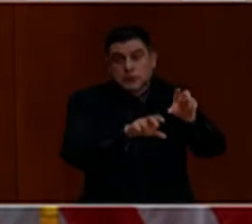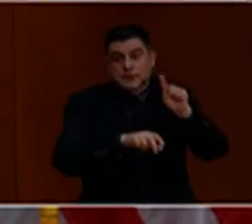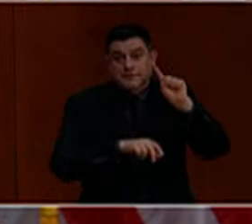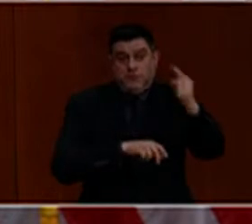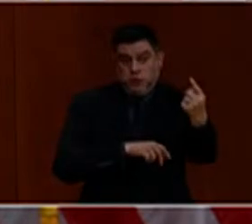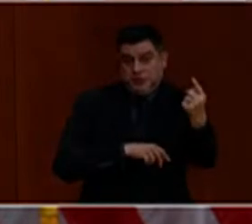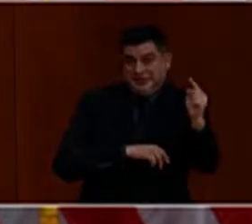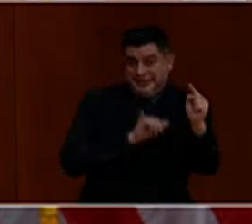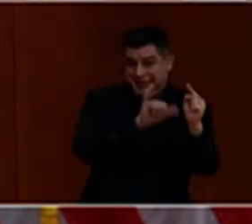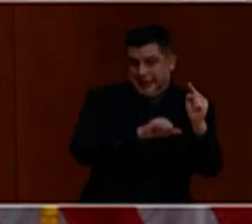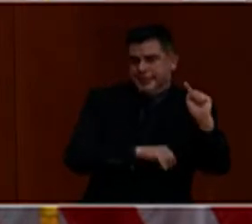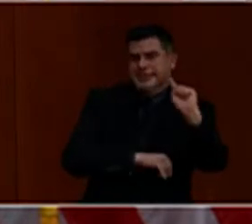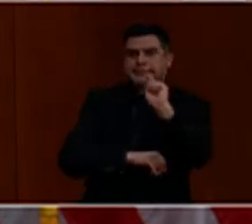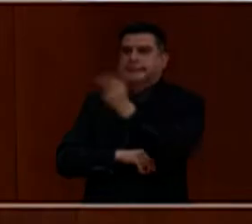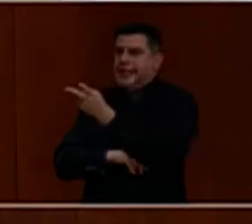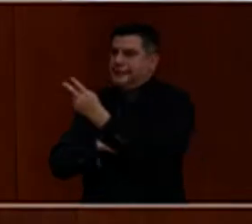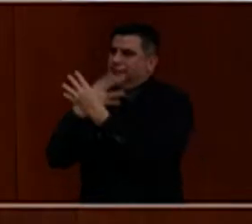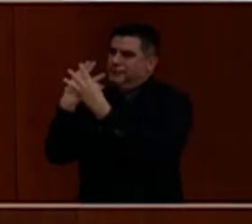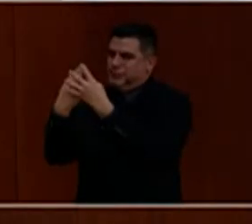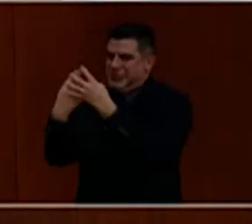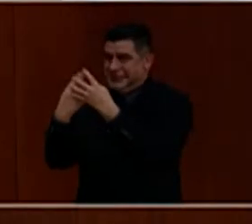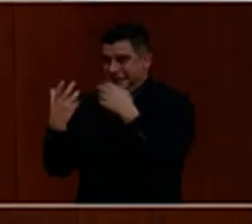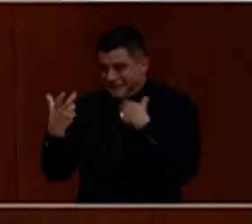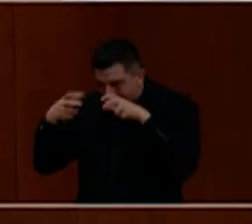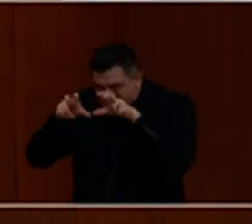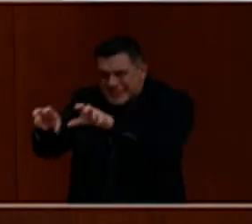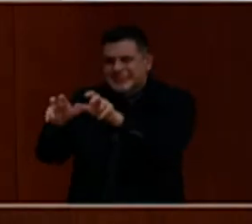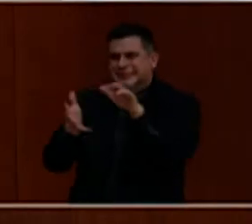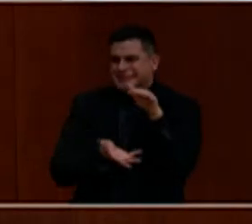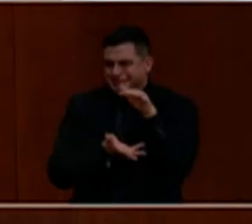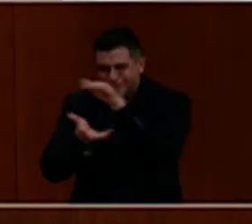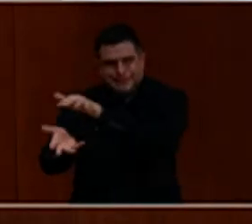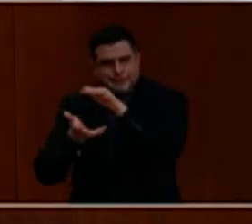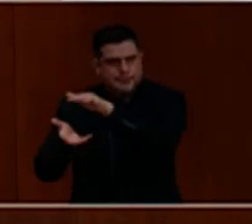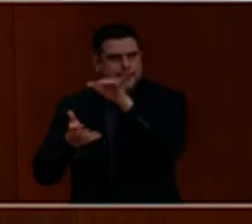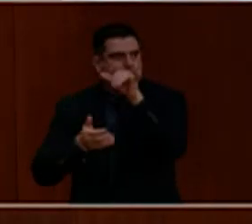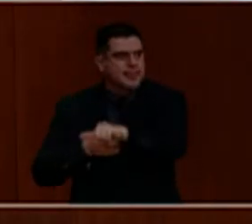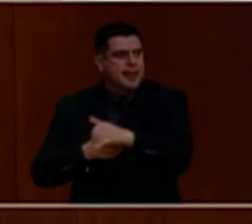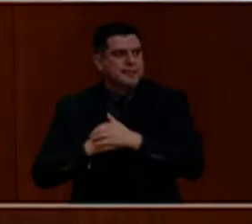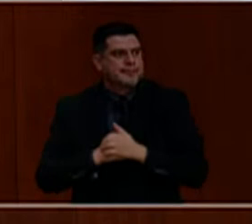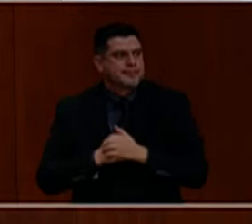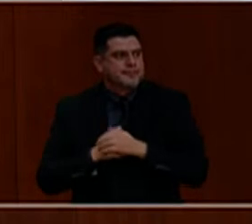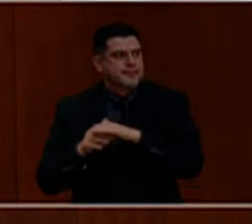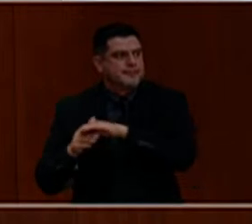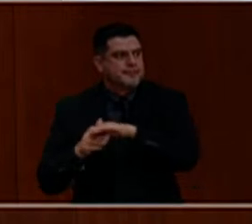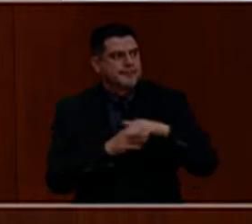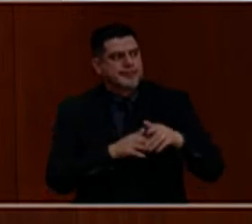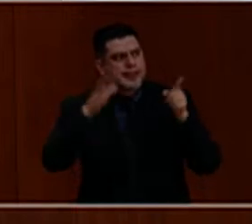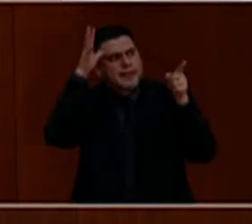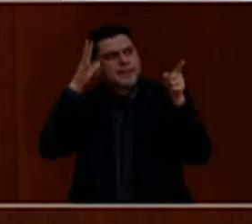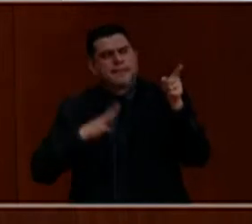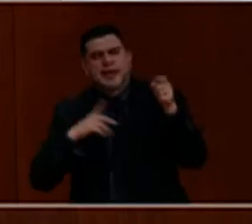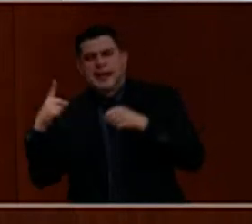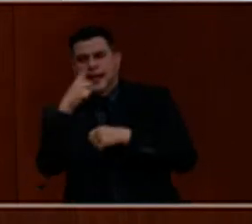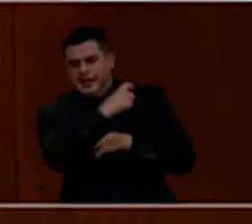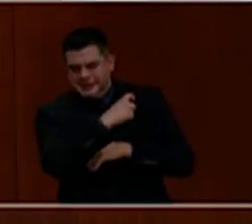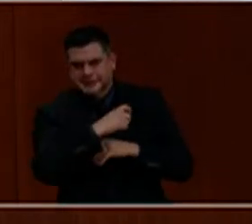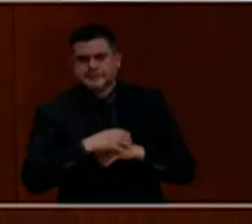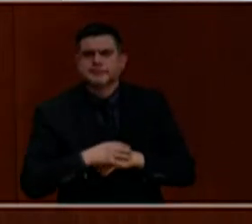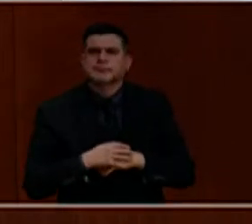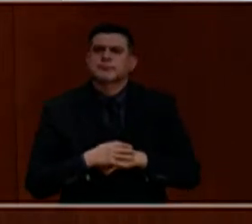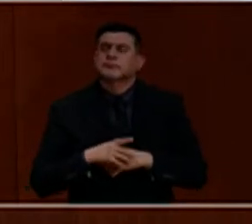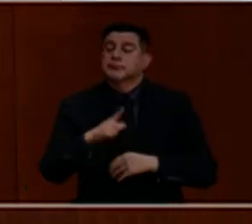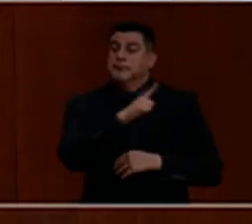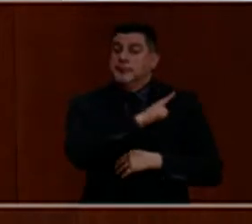all the facilities at this point. Chevron Jones recently tried to donate plasma, but he was denied because of his